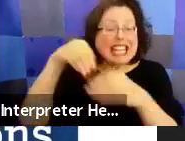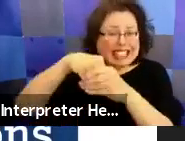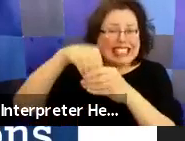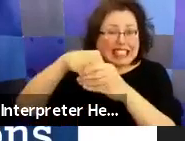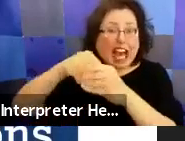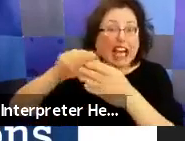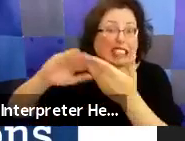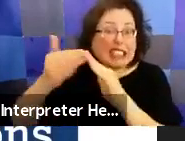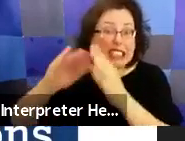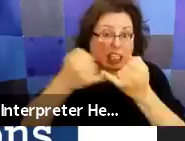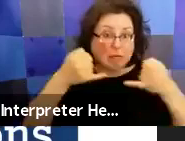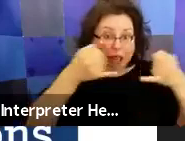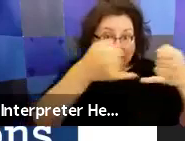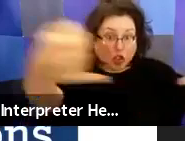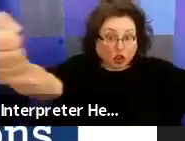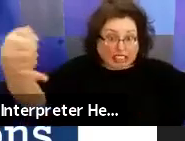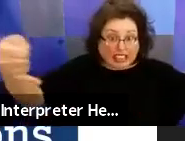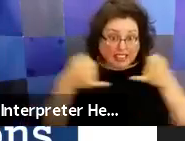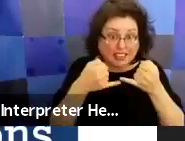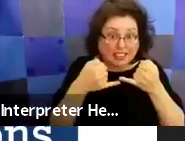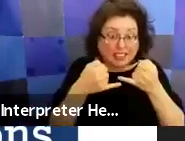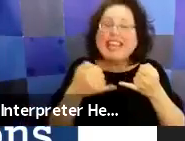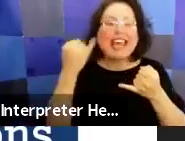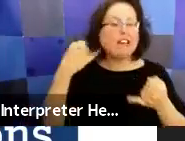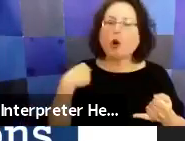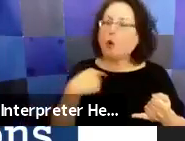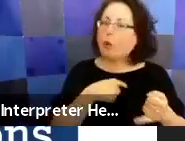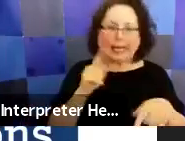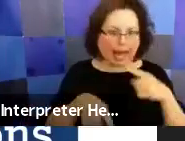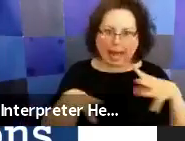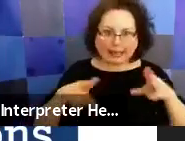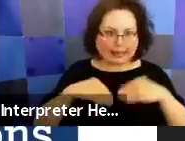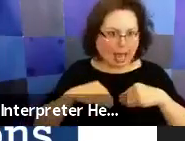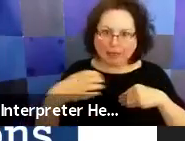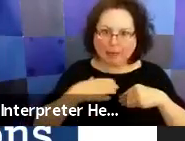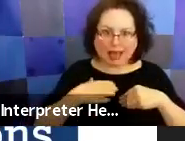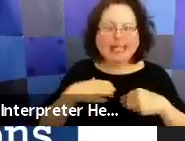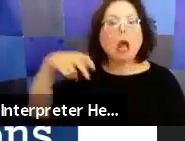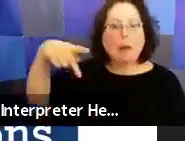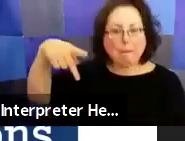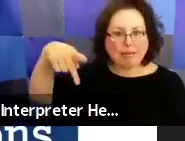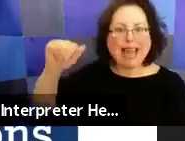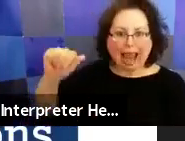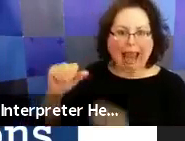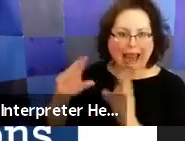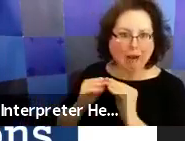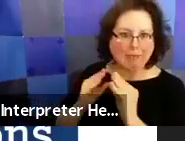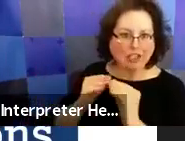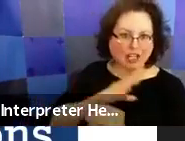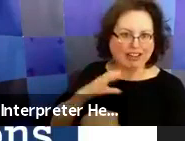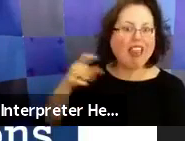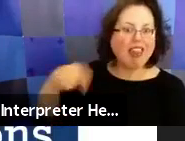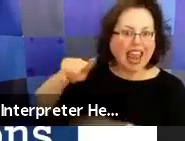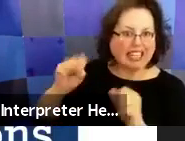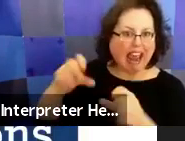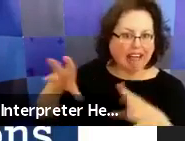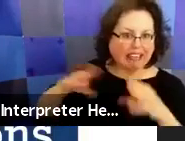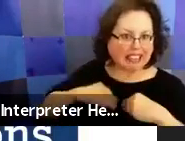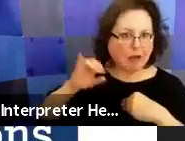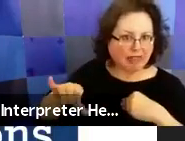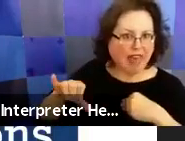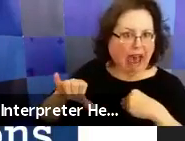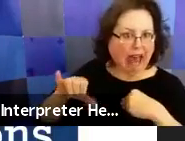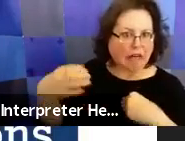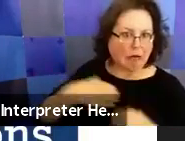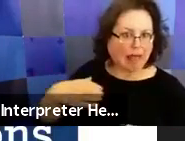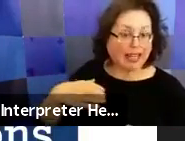complaint that we can take, the PA Commission can take your complaint. They're kind of the overarching entity.